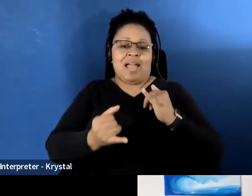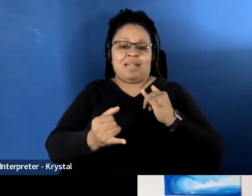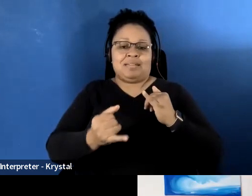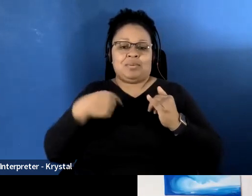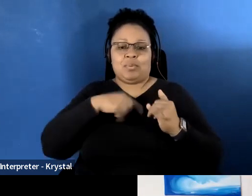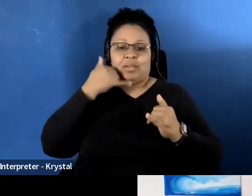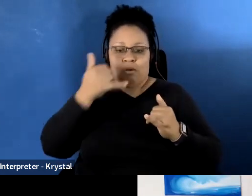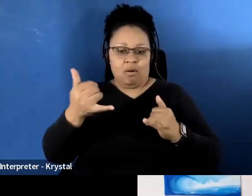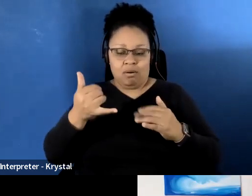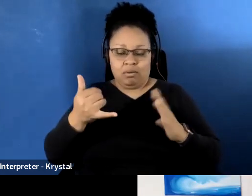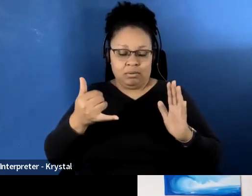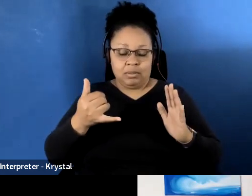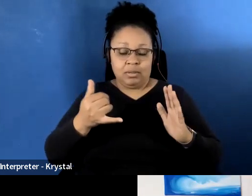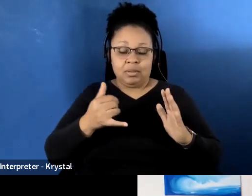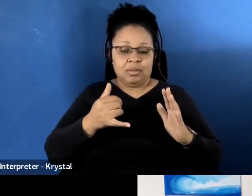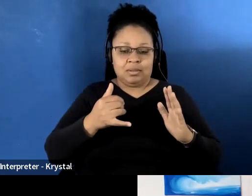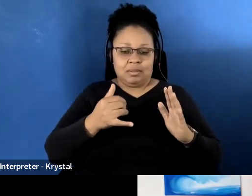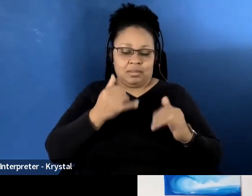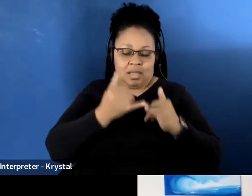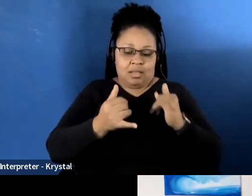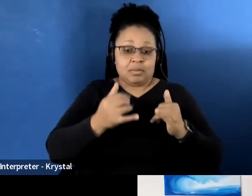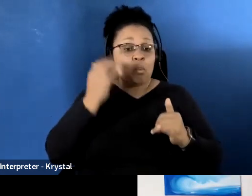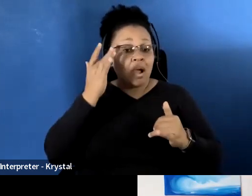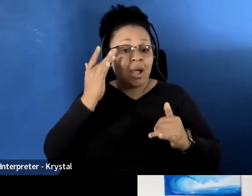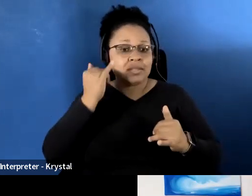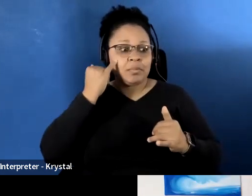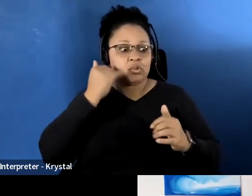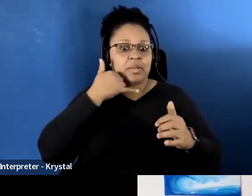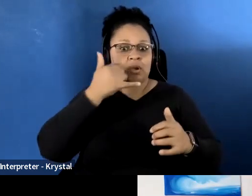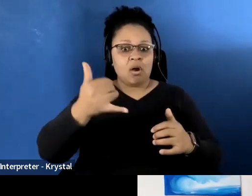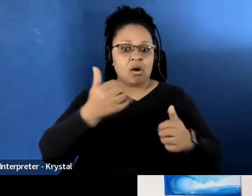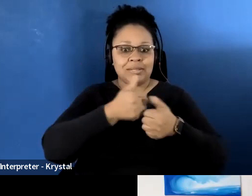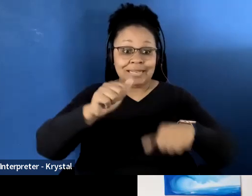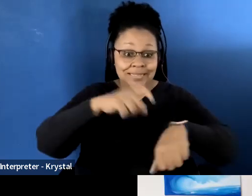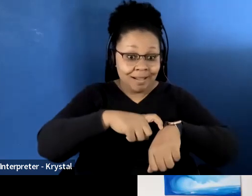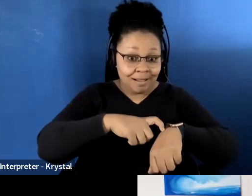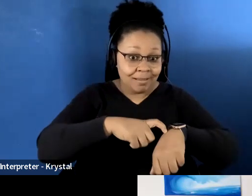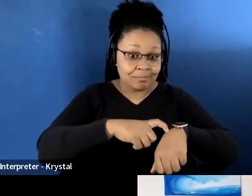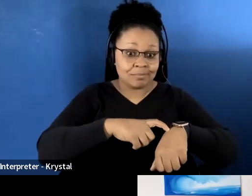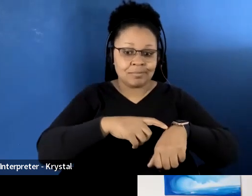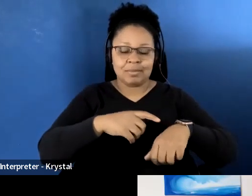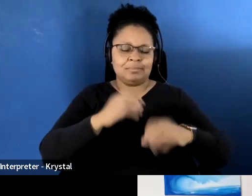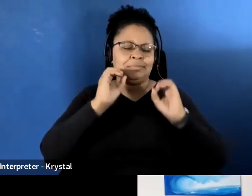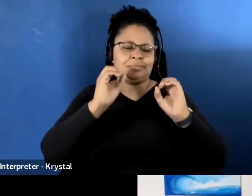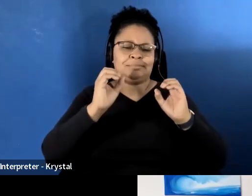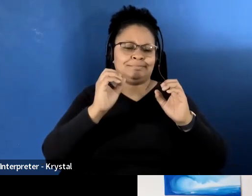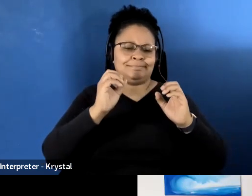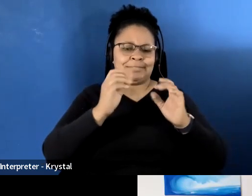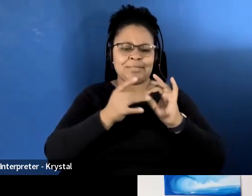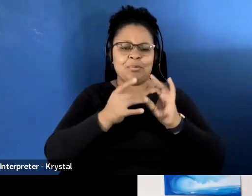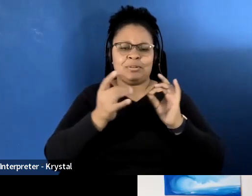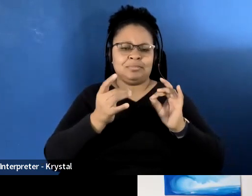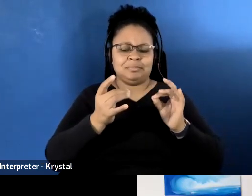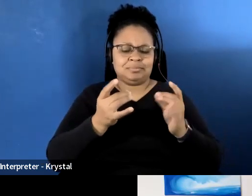called every time someone said that they were suicidal or had a plan, nobody would call. So it's really walking you